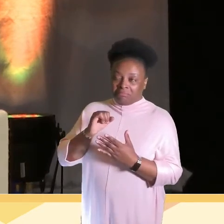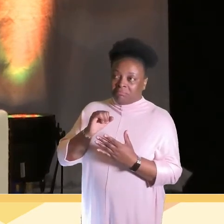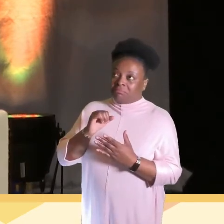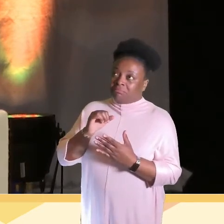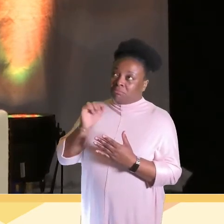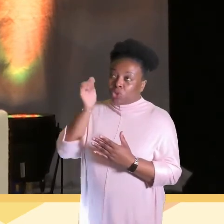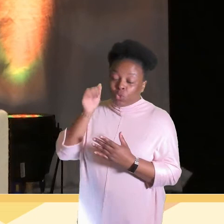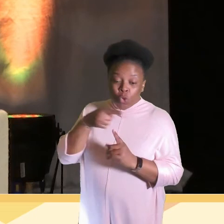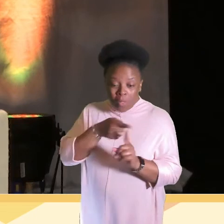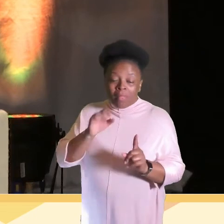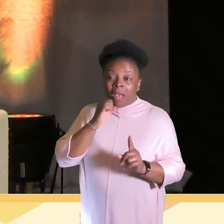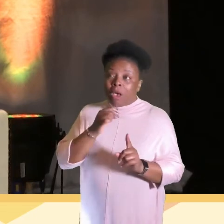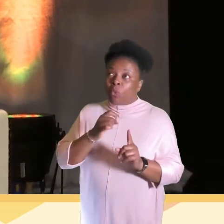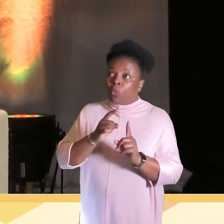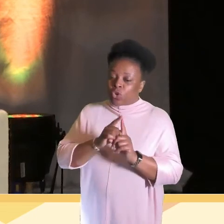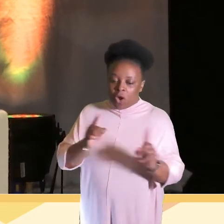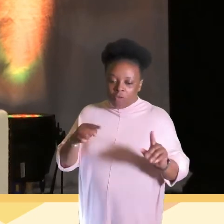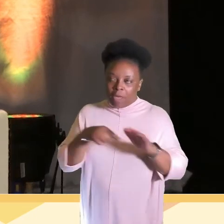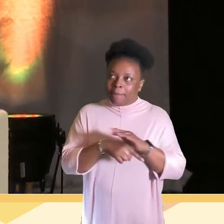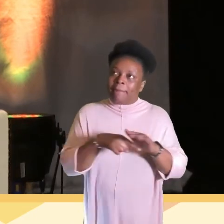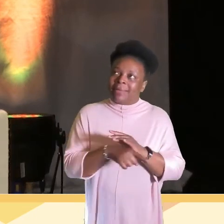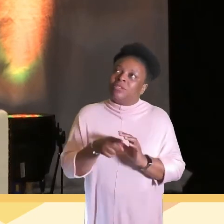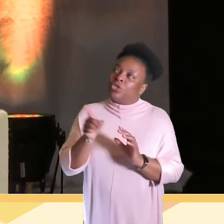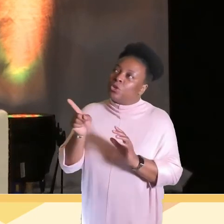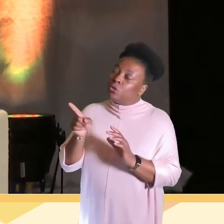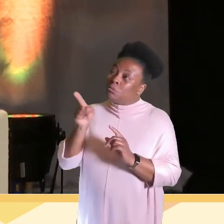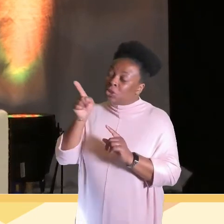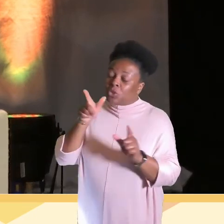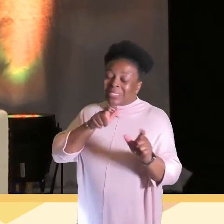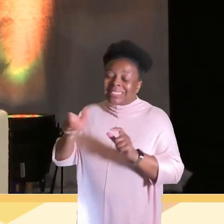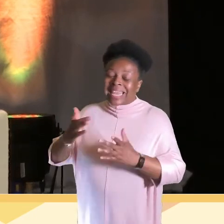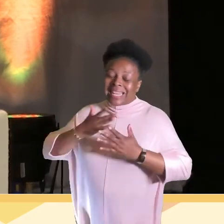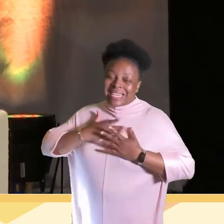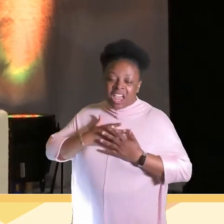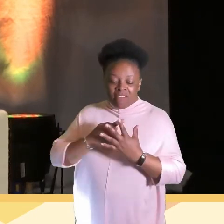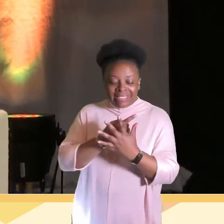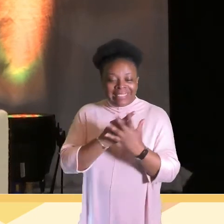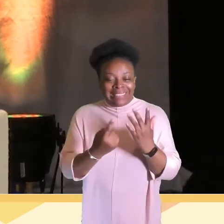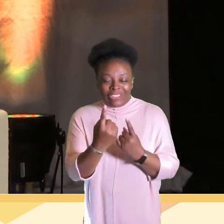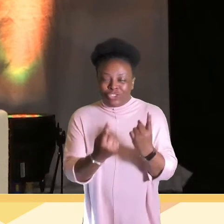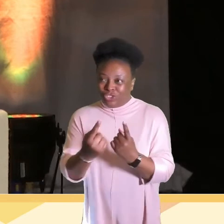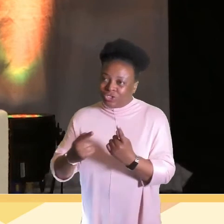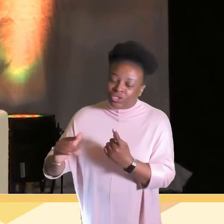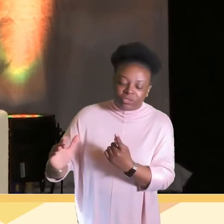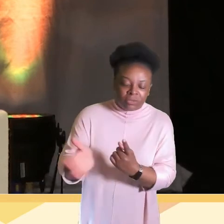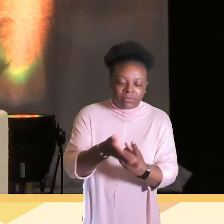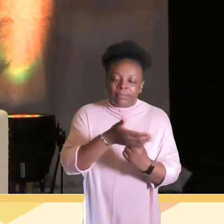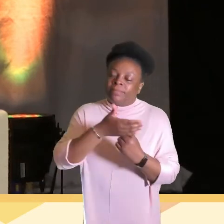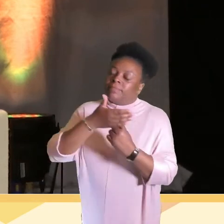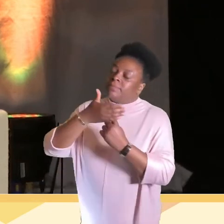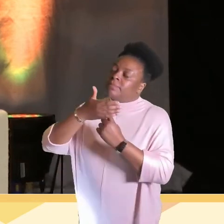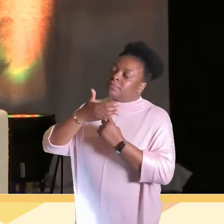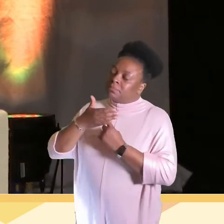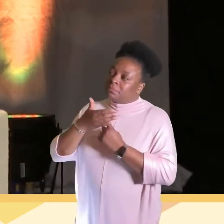encompassing each of one of them in the circle of your love. And drawing them in,